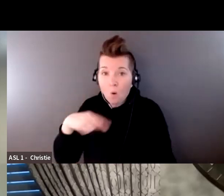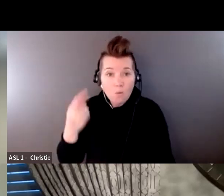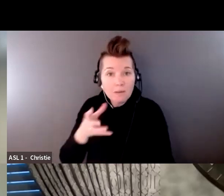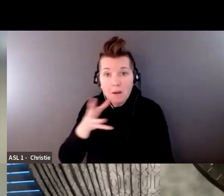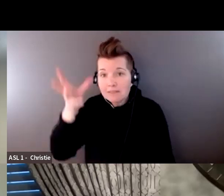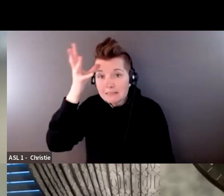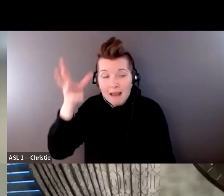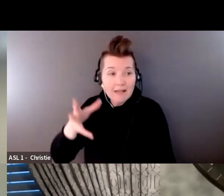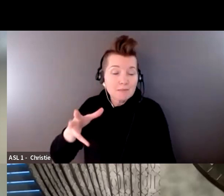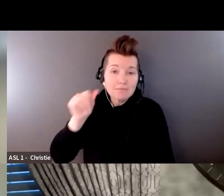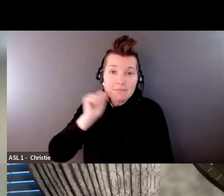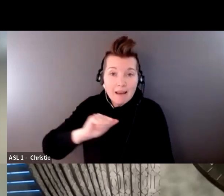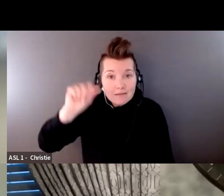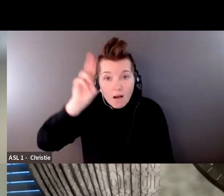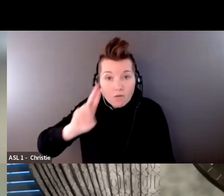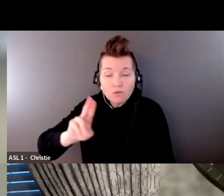aunts, uncles,